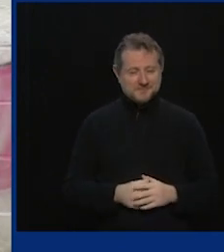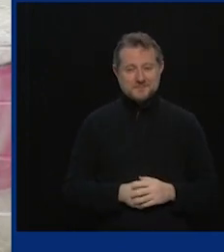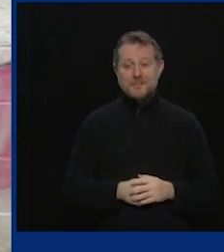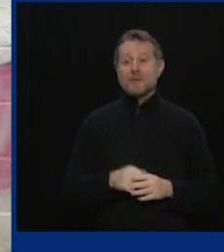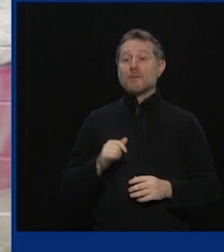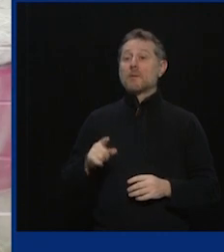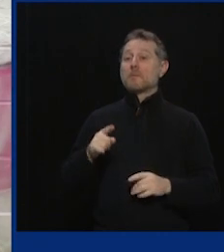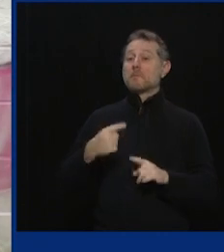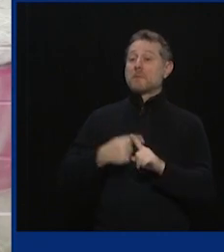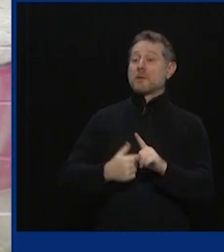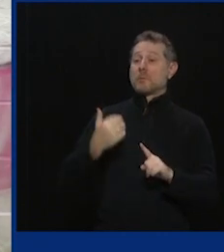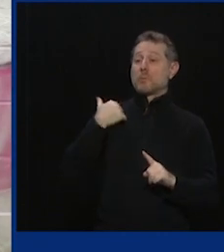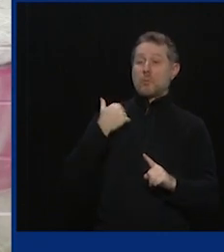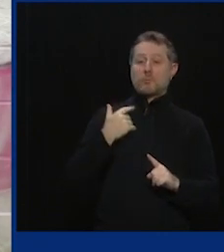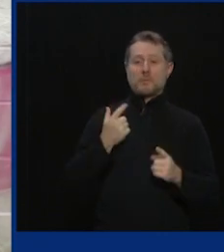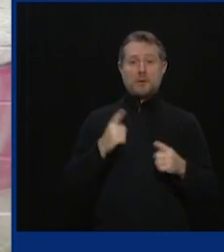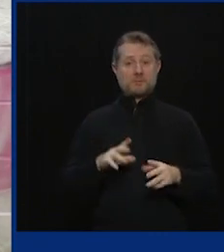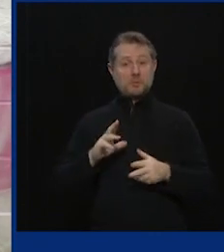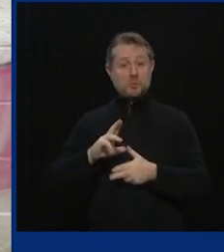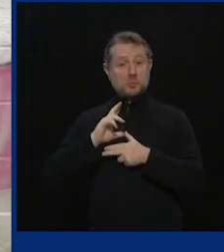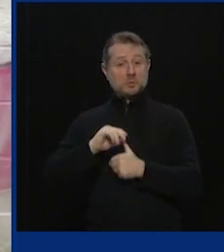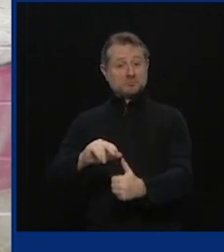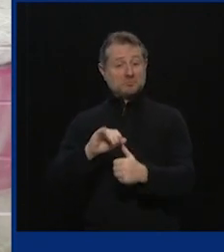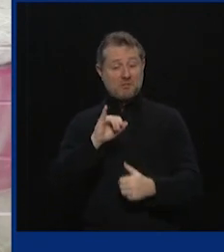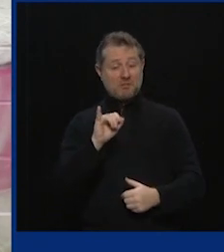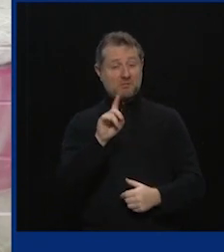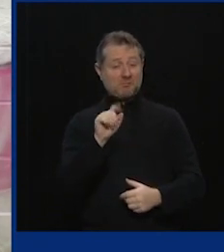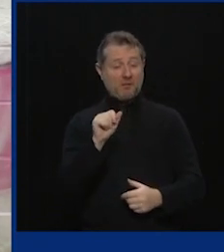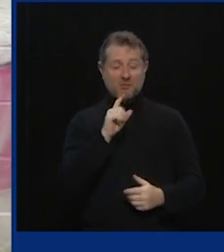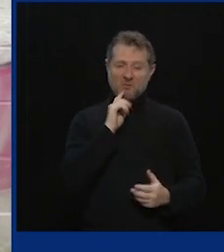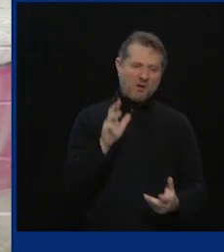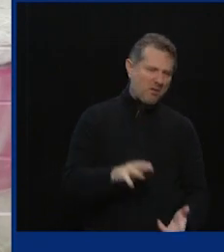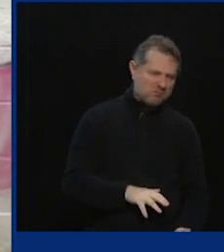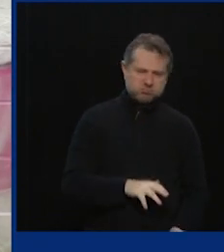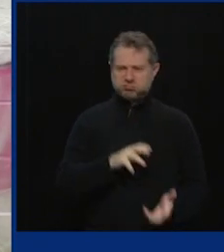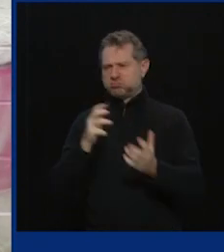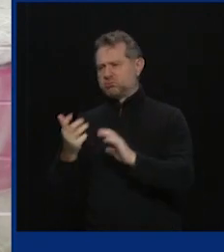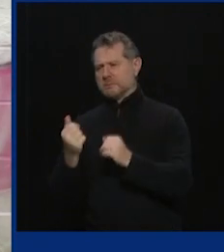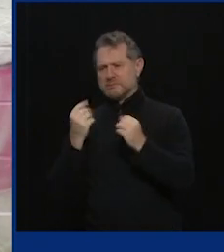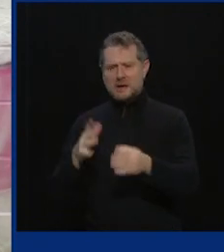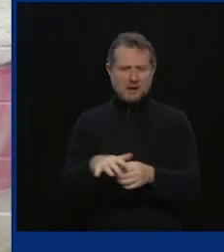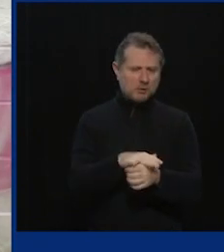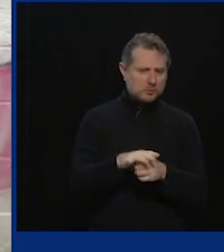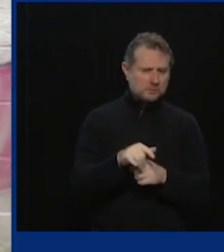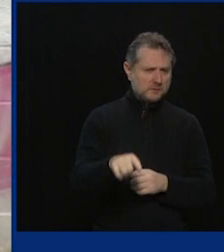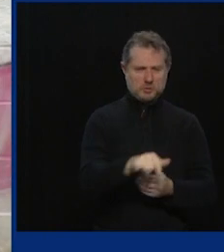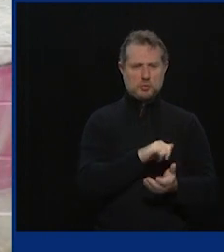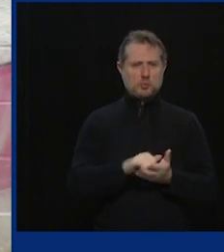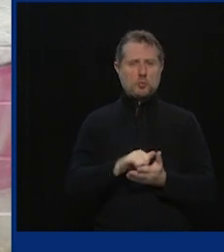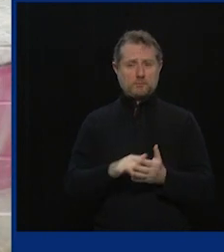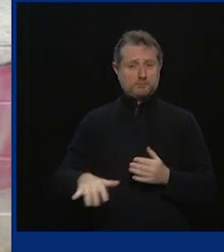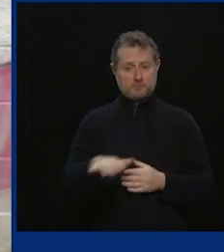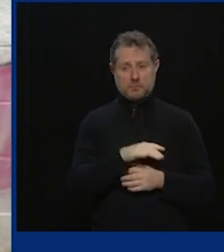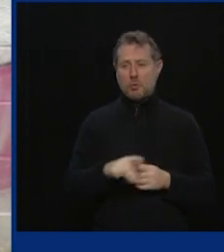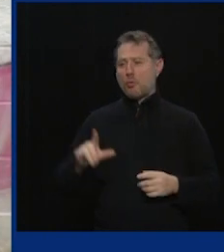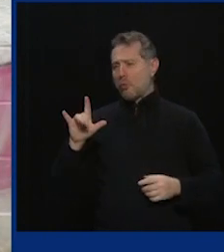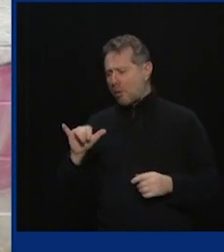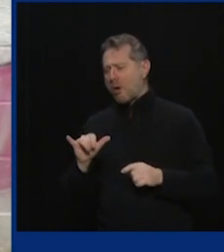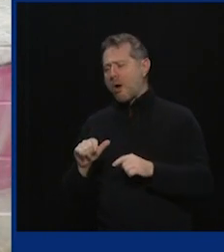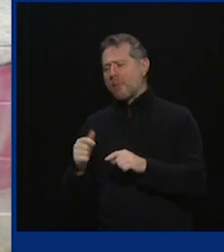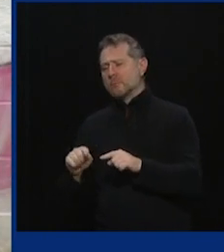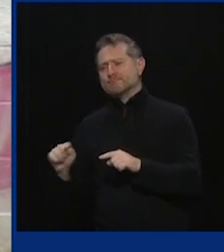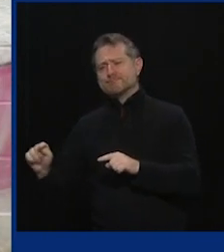ago, when Hurricane Ida ravaged many neighborhoods in New York, Long Island and elsewhere, SNAP